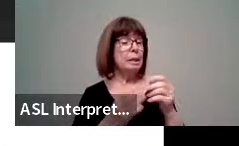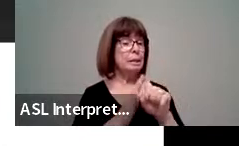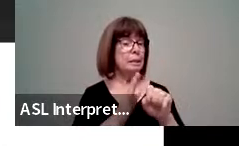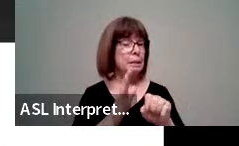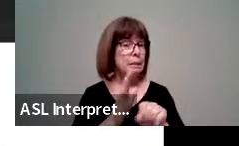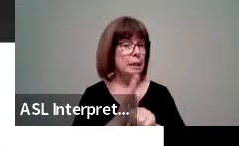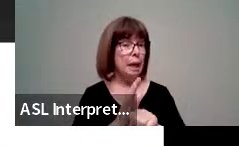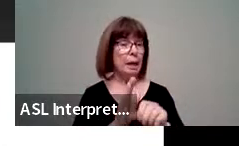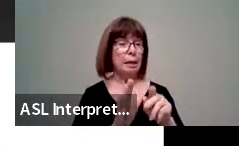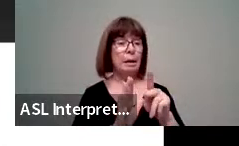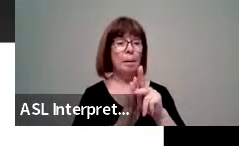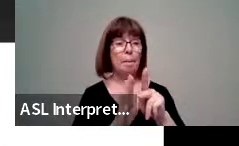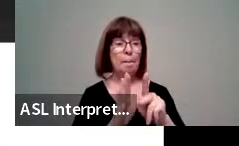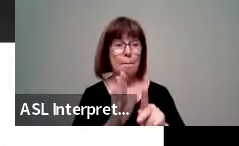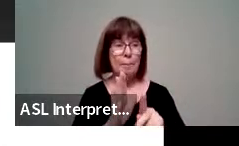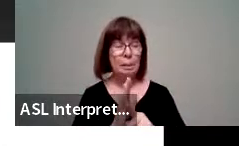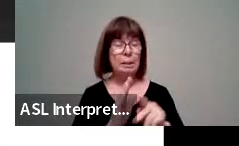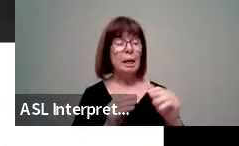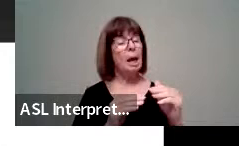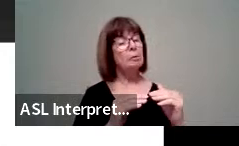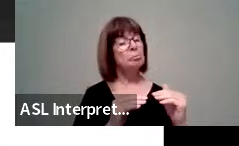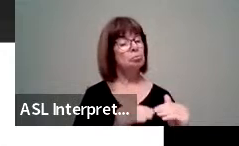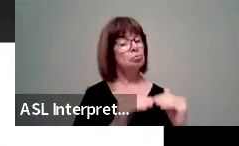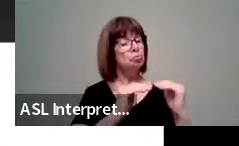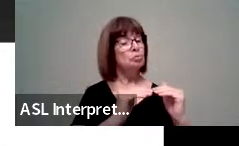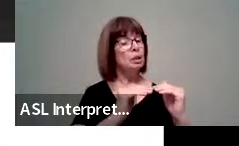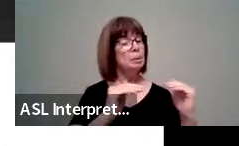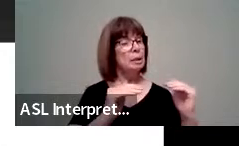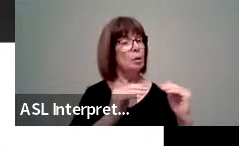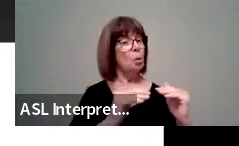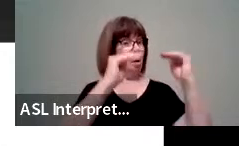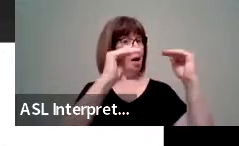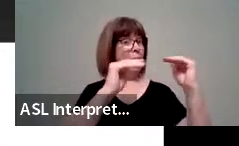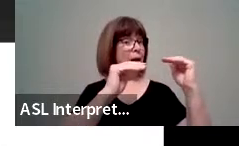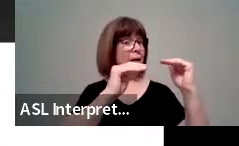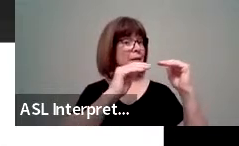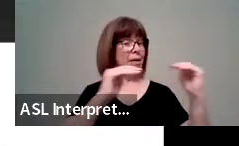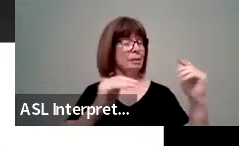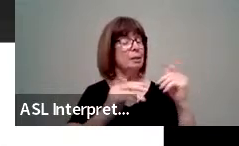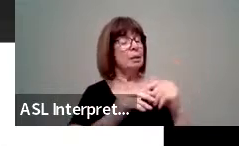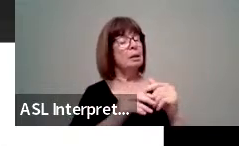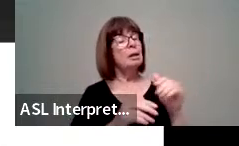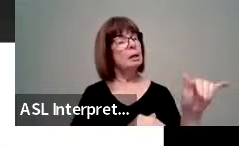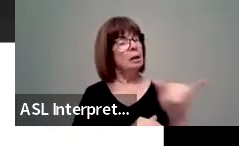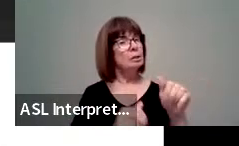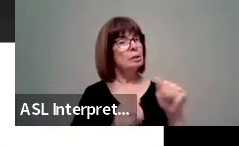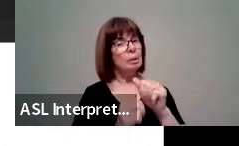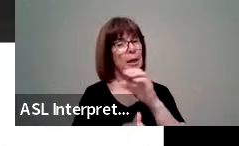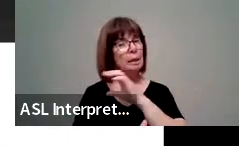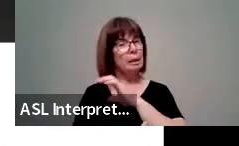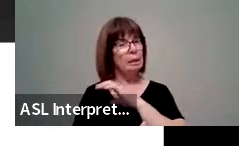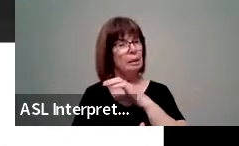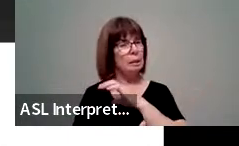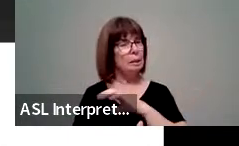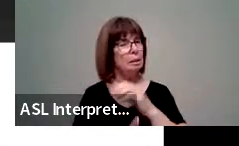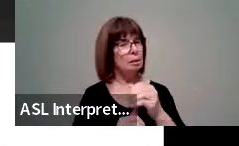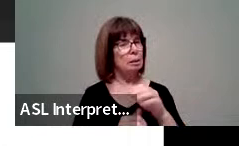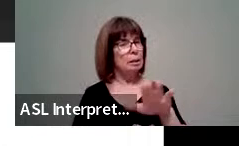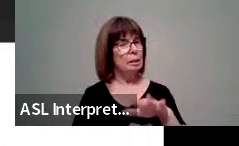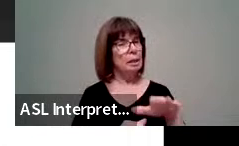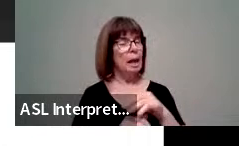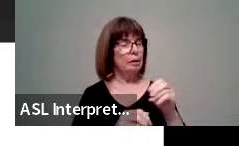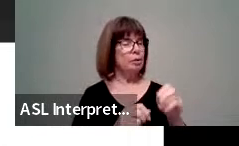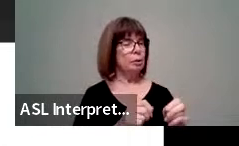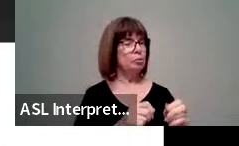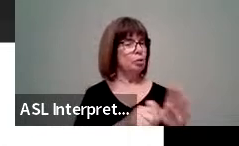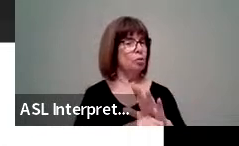levels in those shelter and correctional settings, as well as in any clinical areas and during COVID